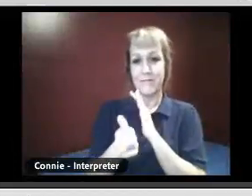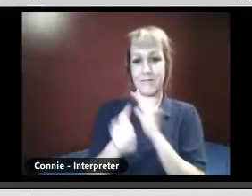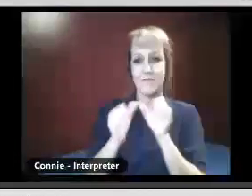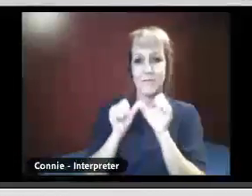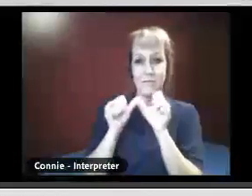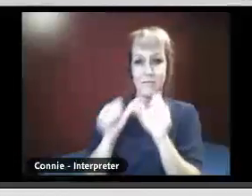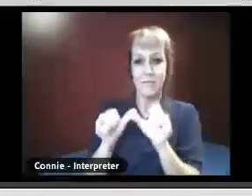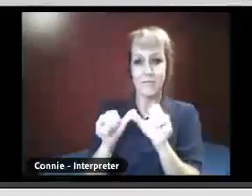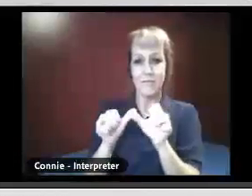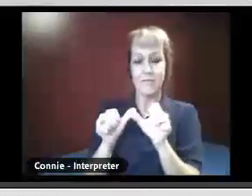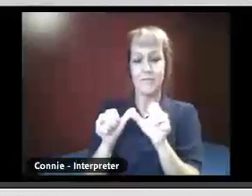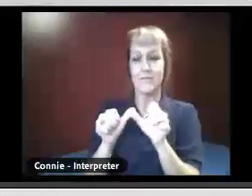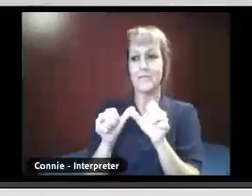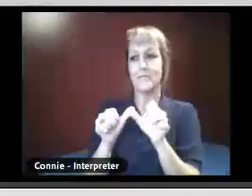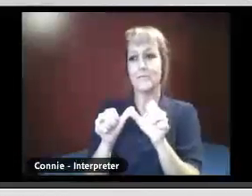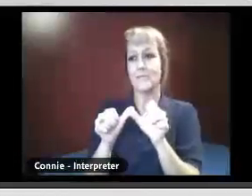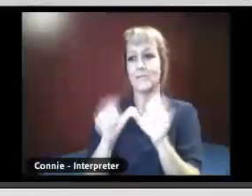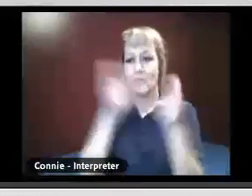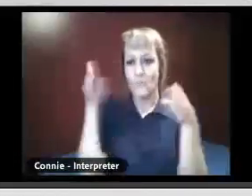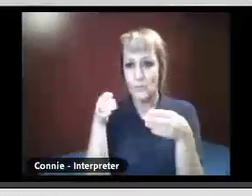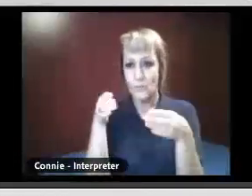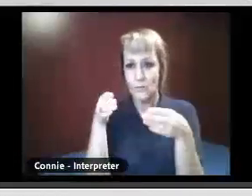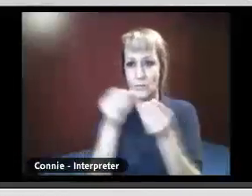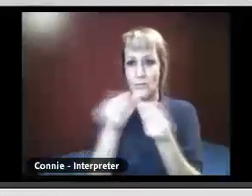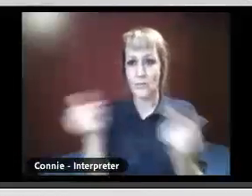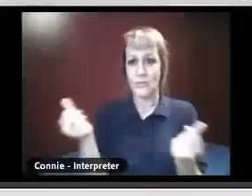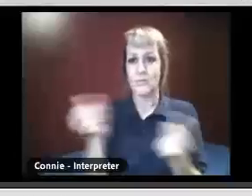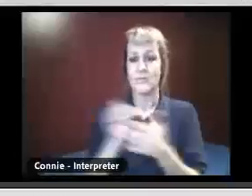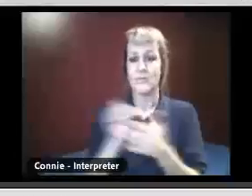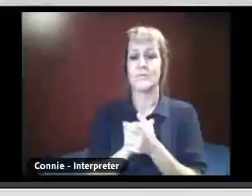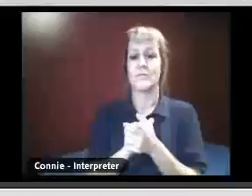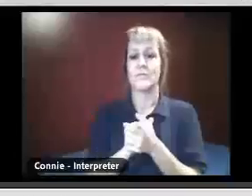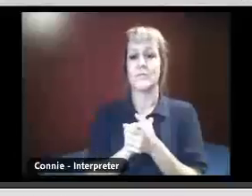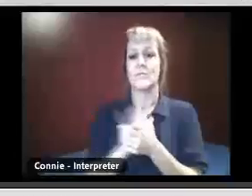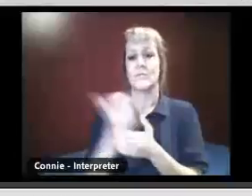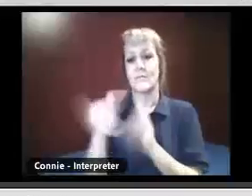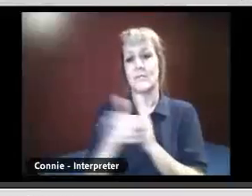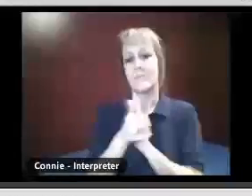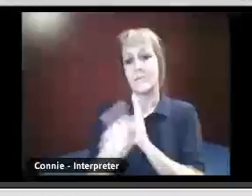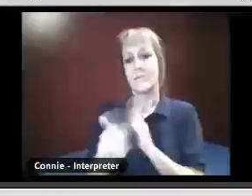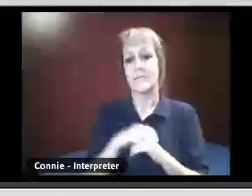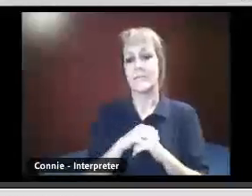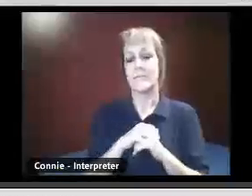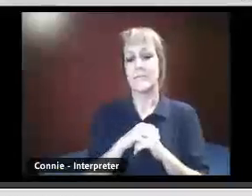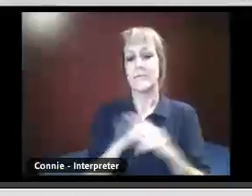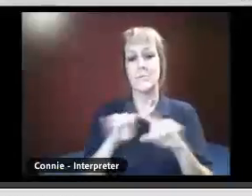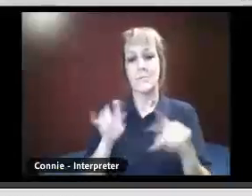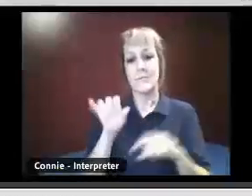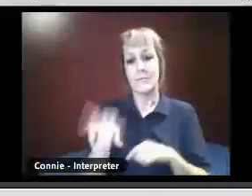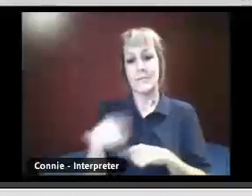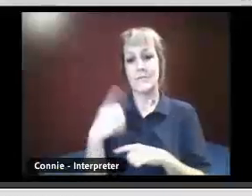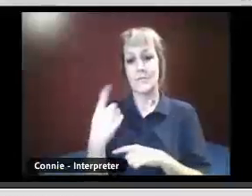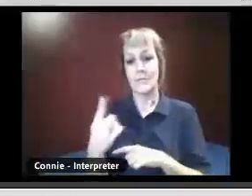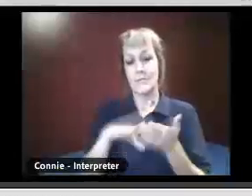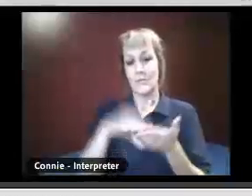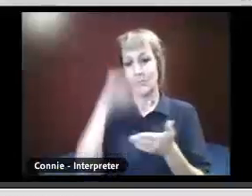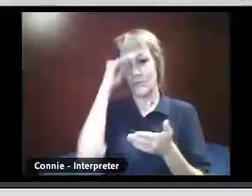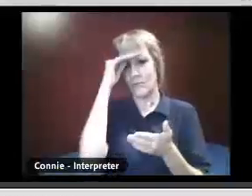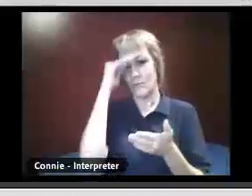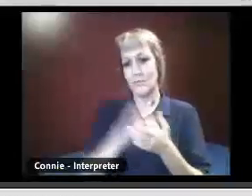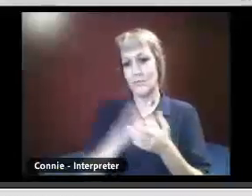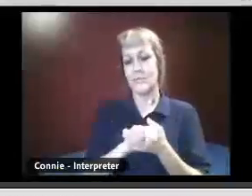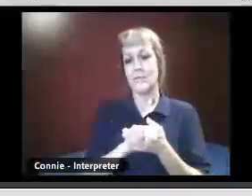really issue-focused resolution. And that is a skill set. But this is the one that we learn. This is